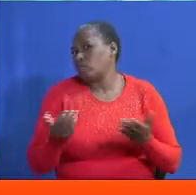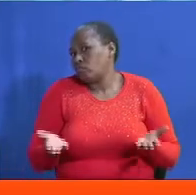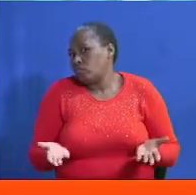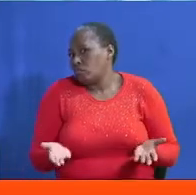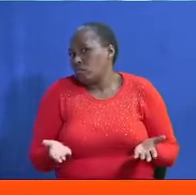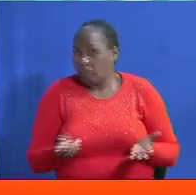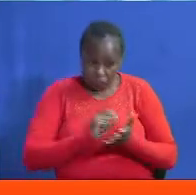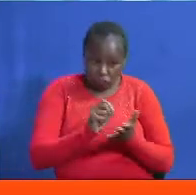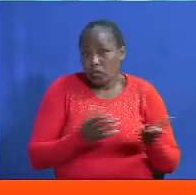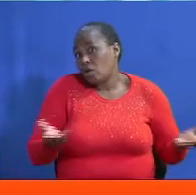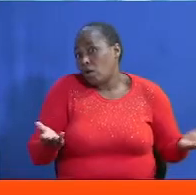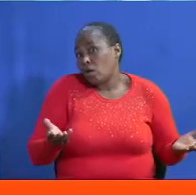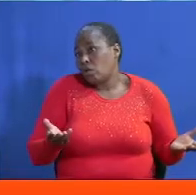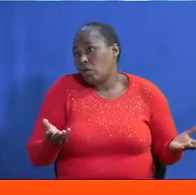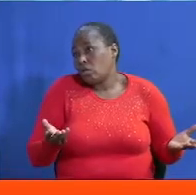the judges were.